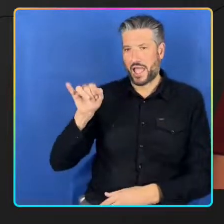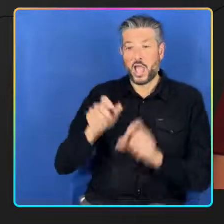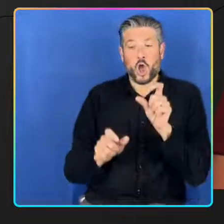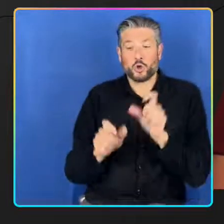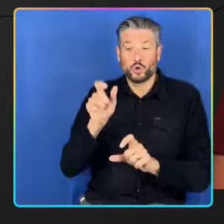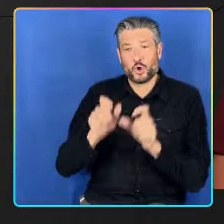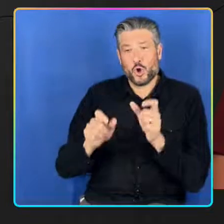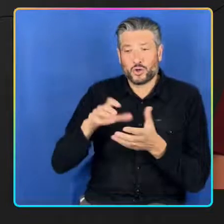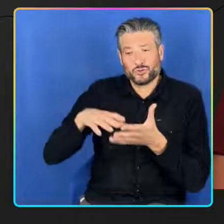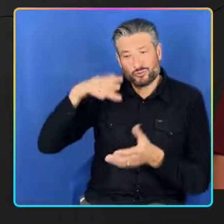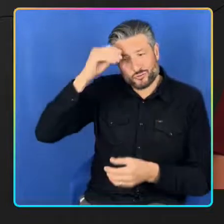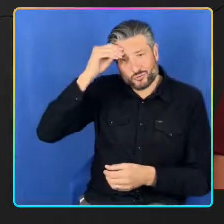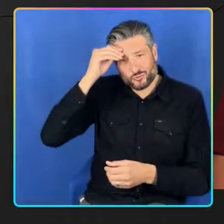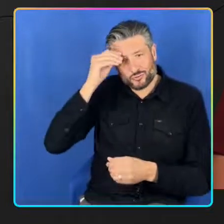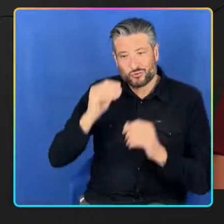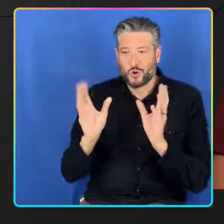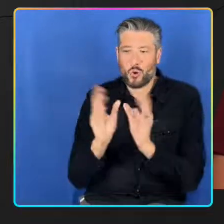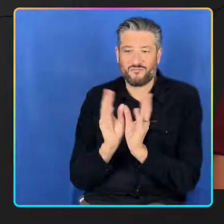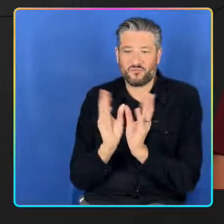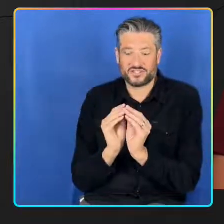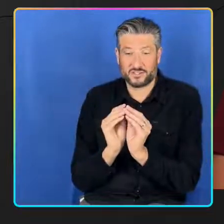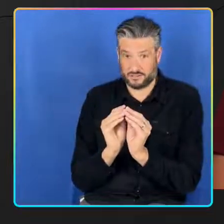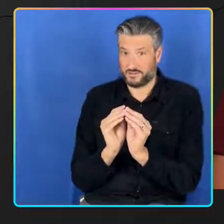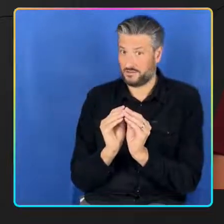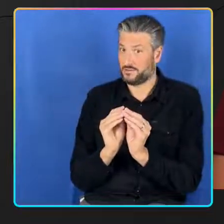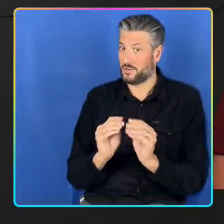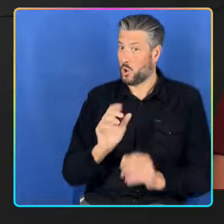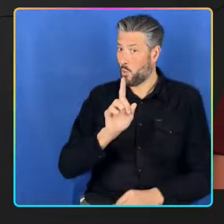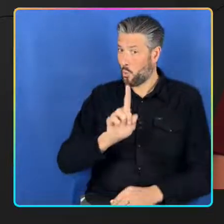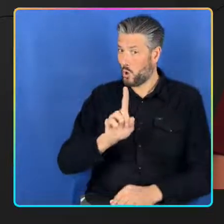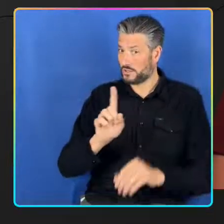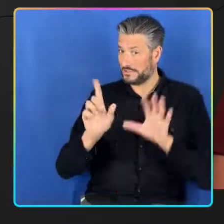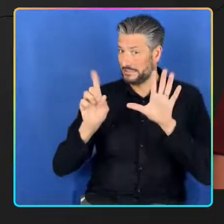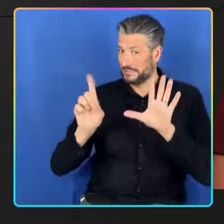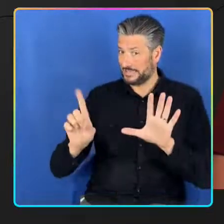of October, so in just a couple of days at